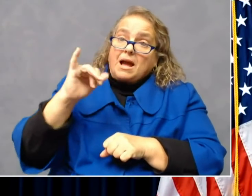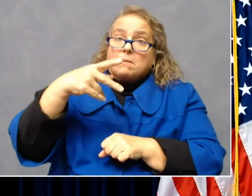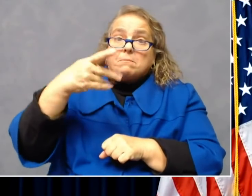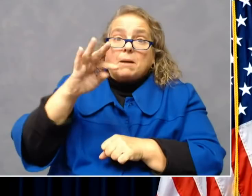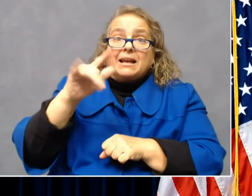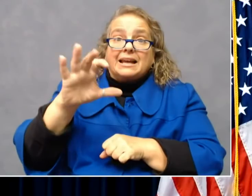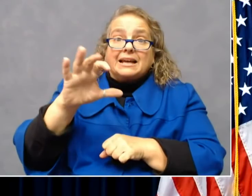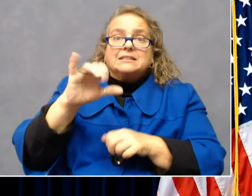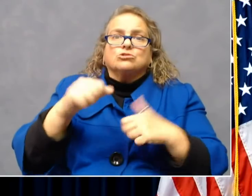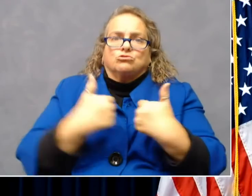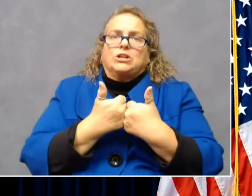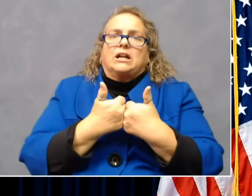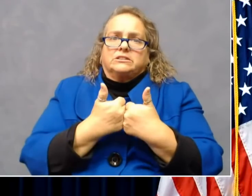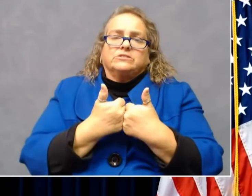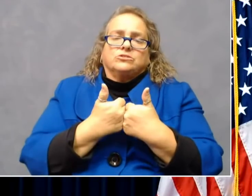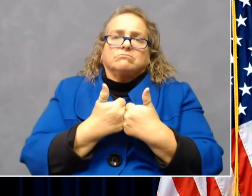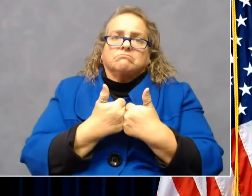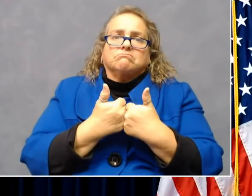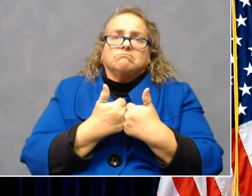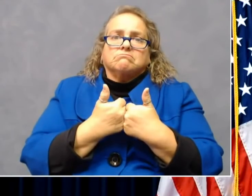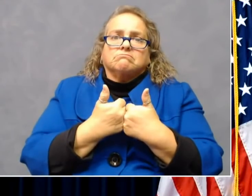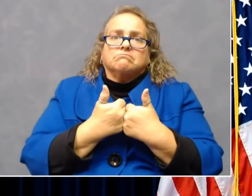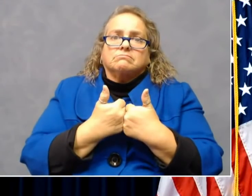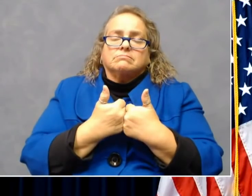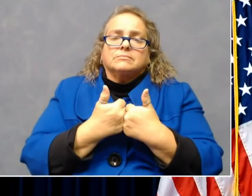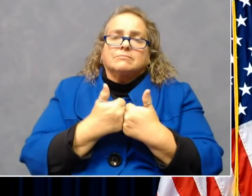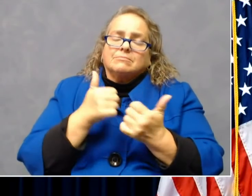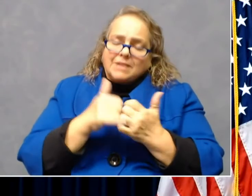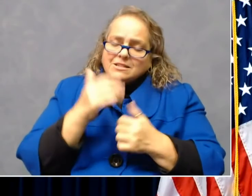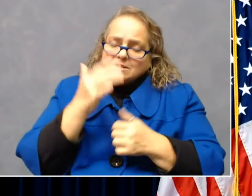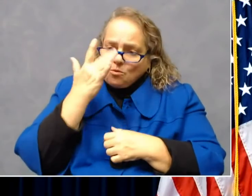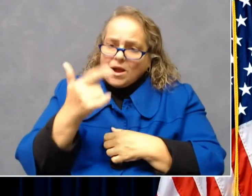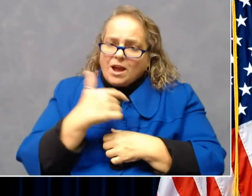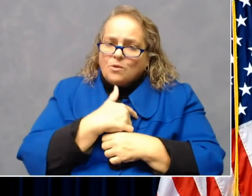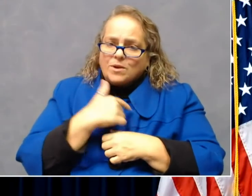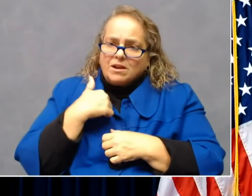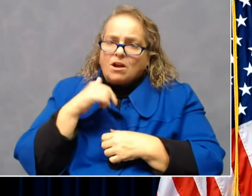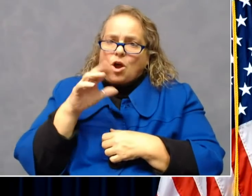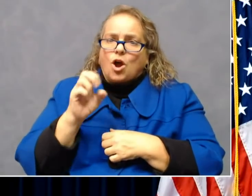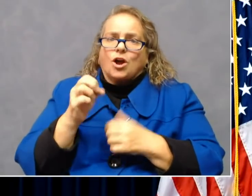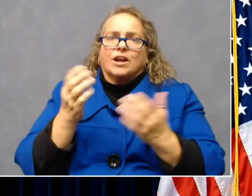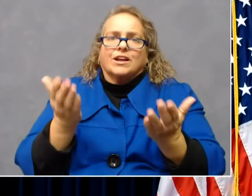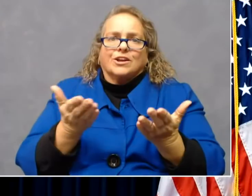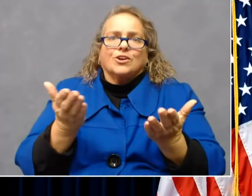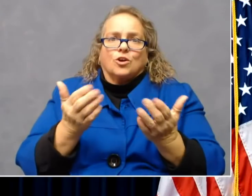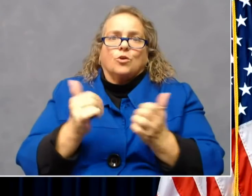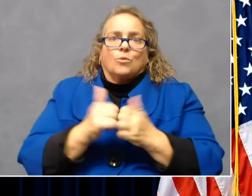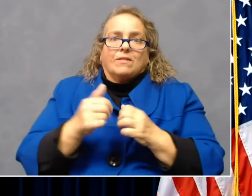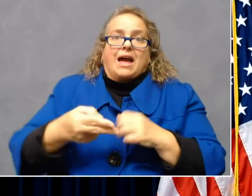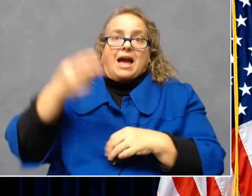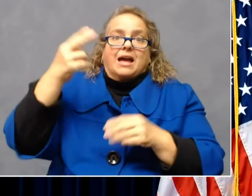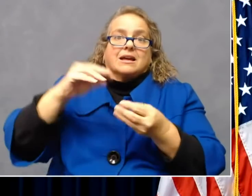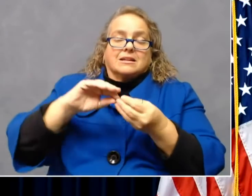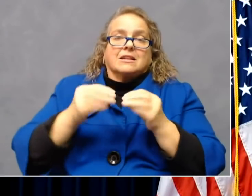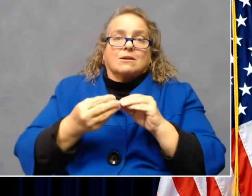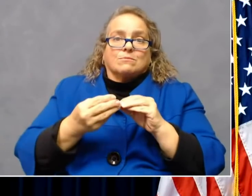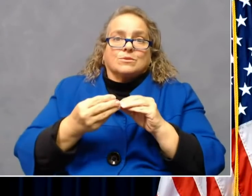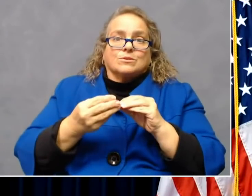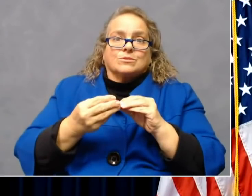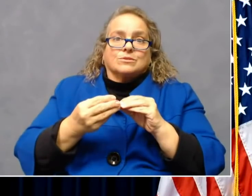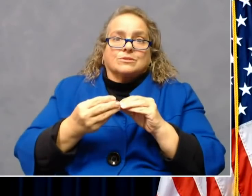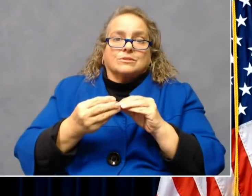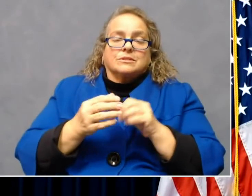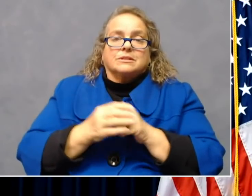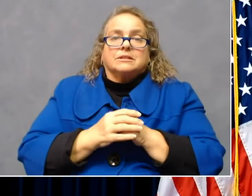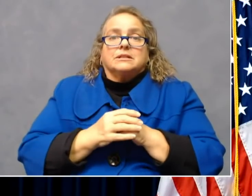don't want that and it always seems to be the central focus in what we're talking about, because we need more help. And what we